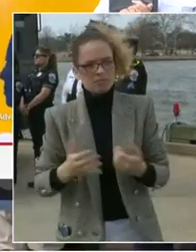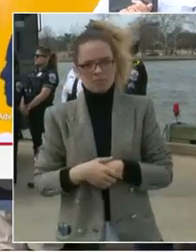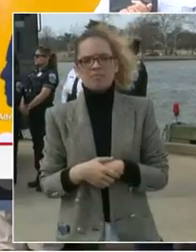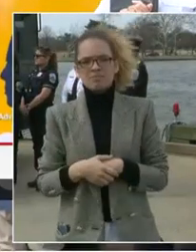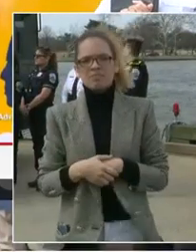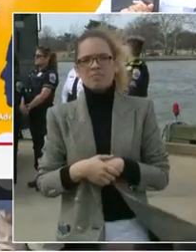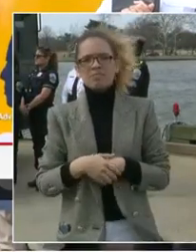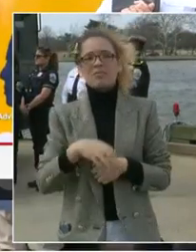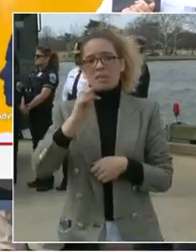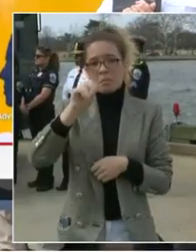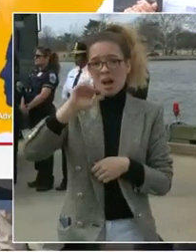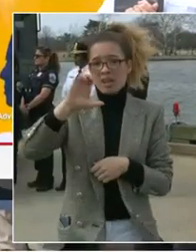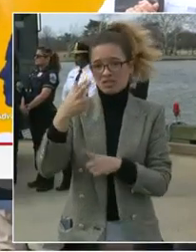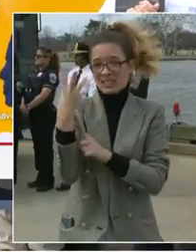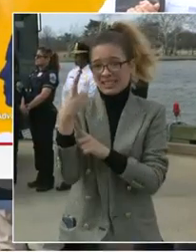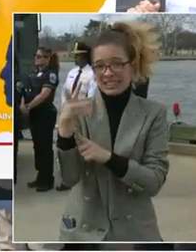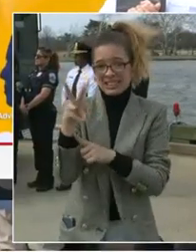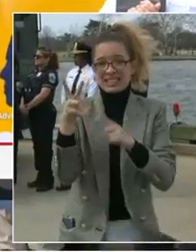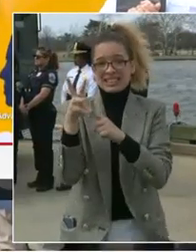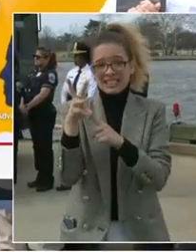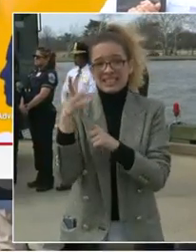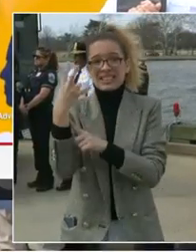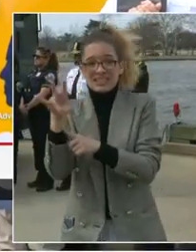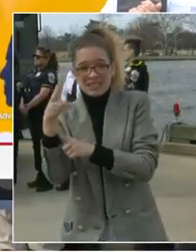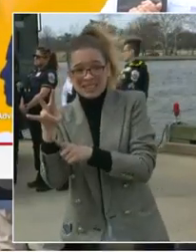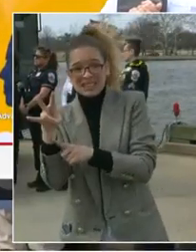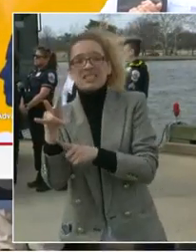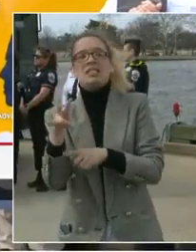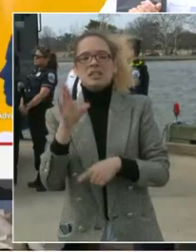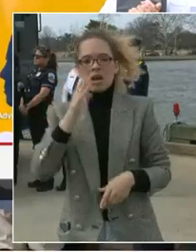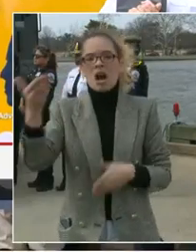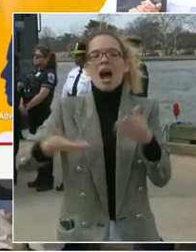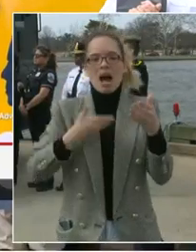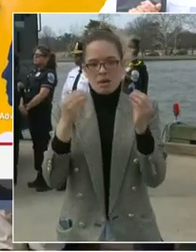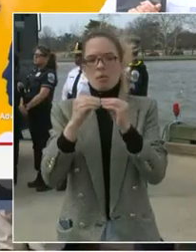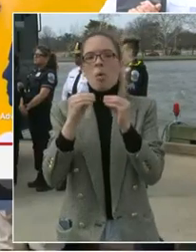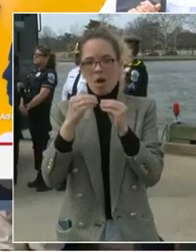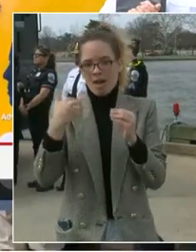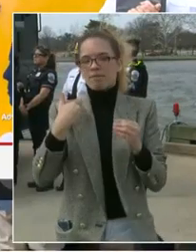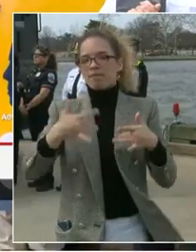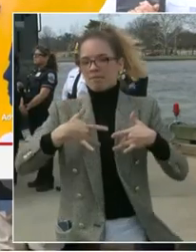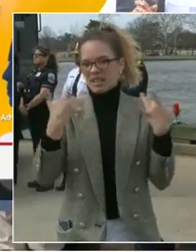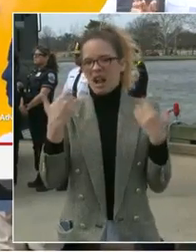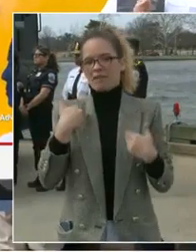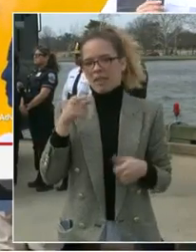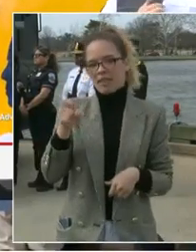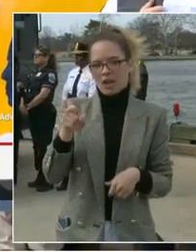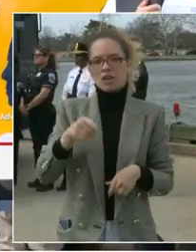and 17th, we will be hosting a hiring fair. Please go to